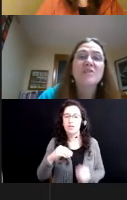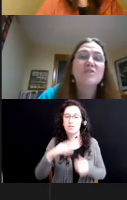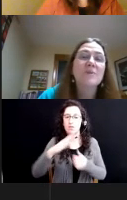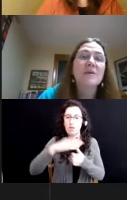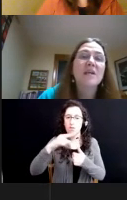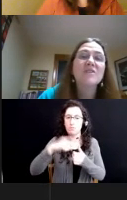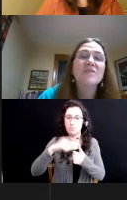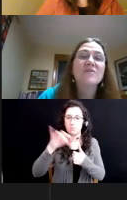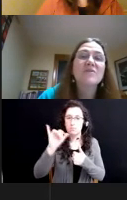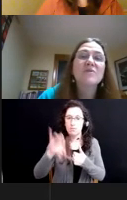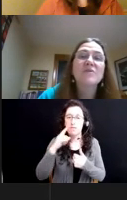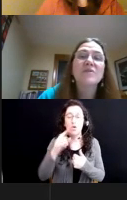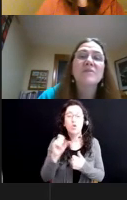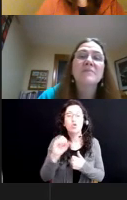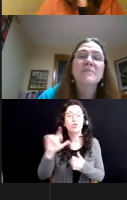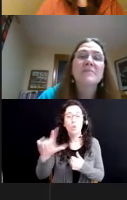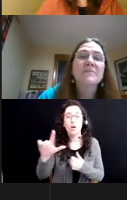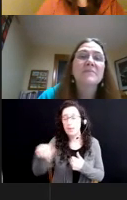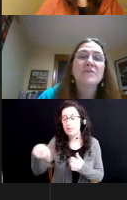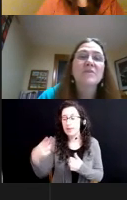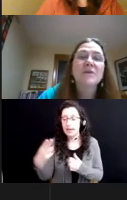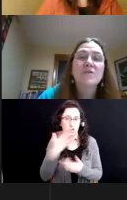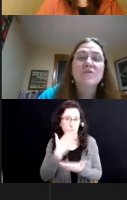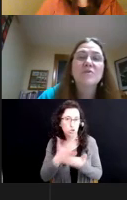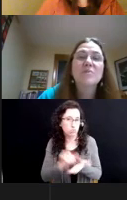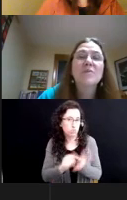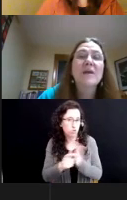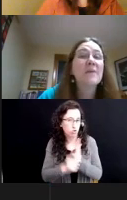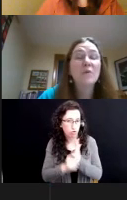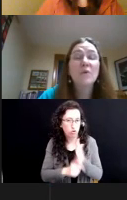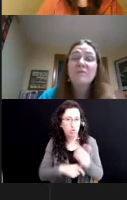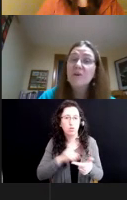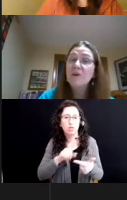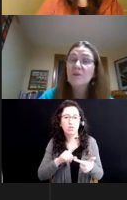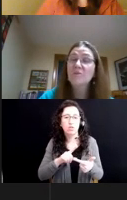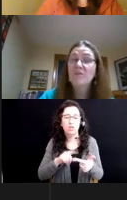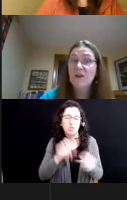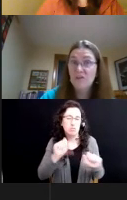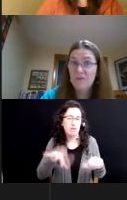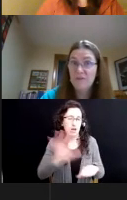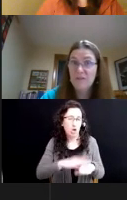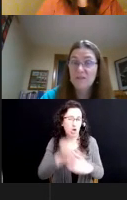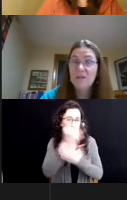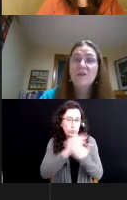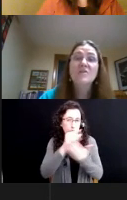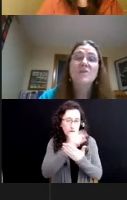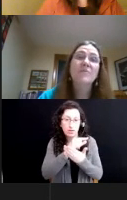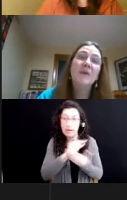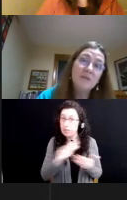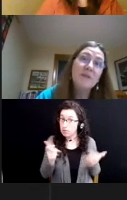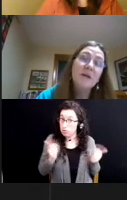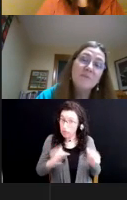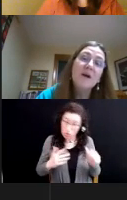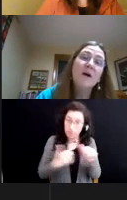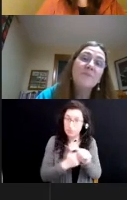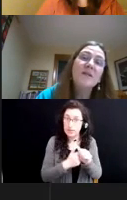soil pH, there's a publication that's very useful for you. A Google search would pull that up, and they're working very hard to revise all of these. So